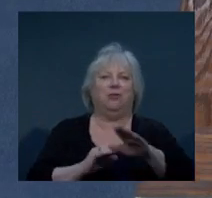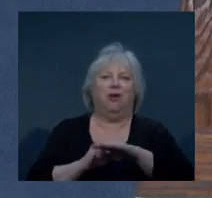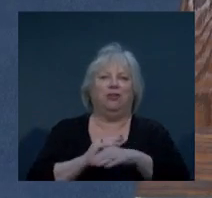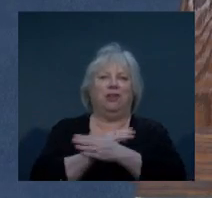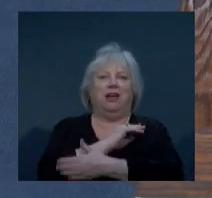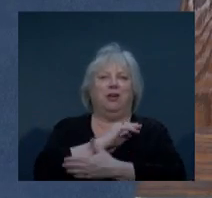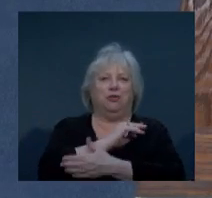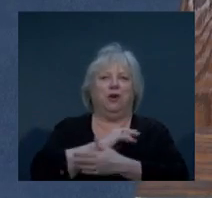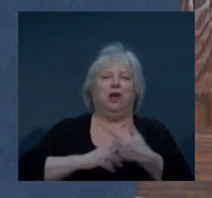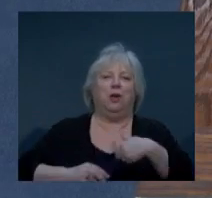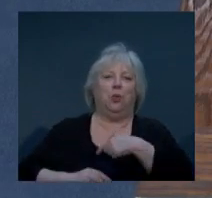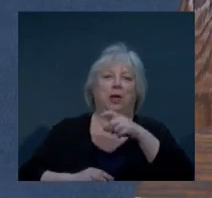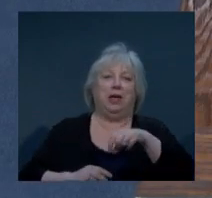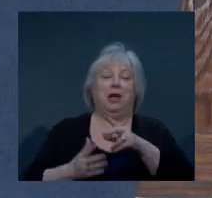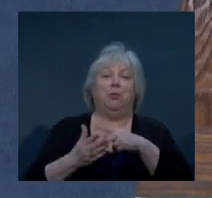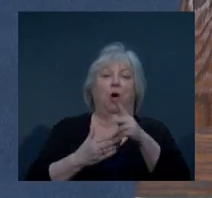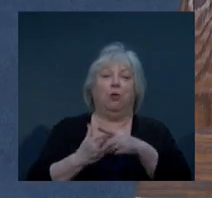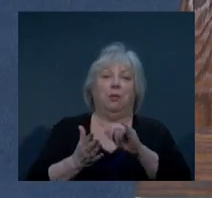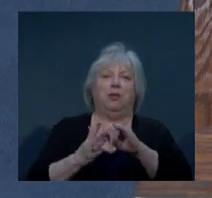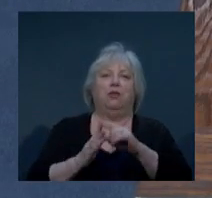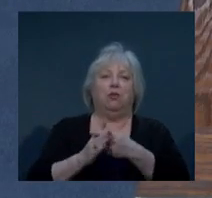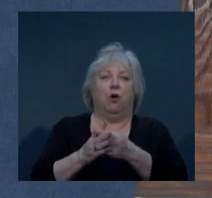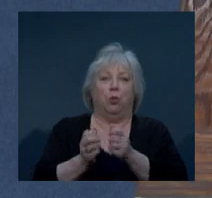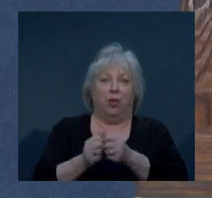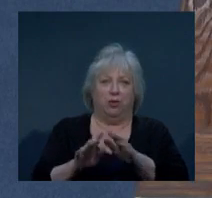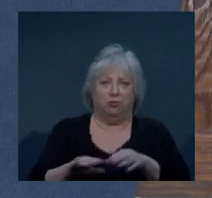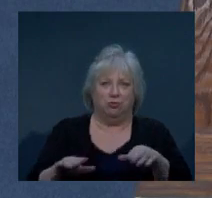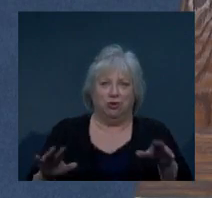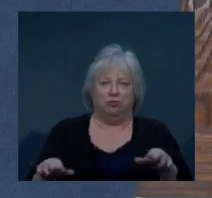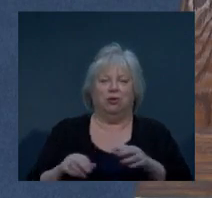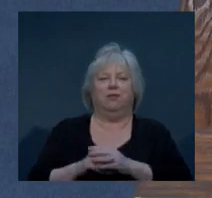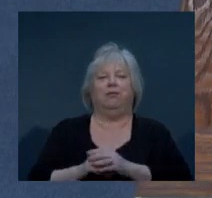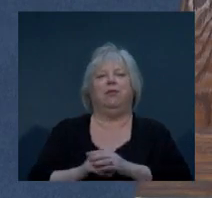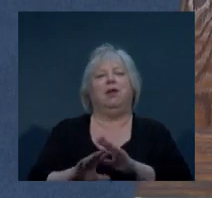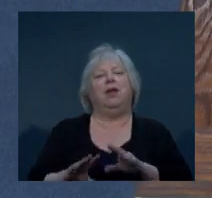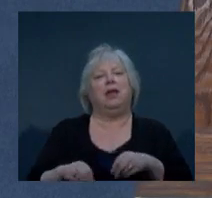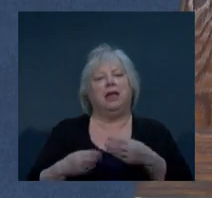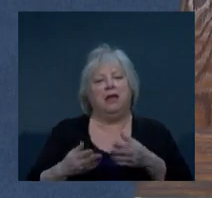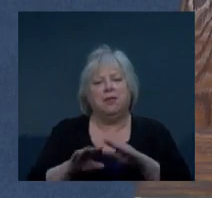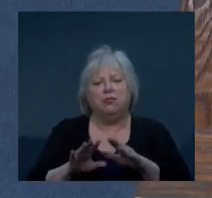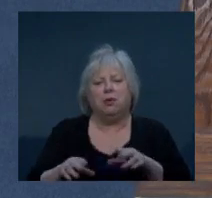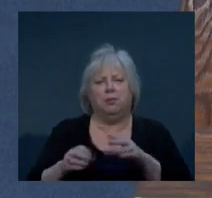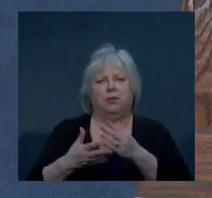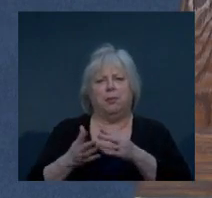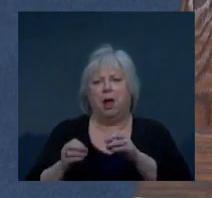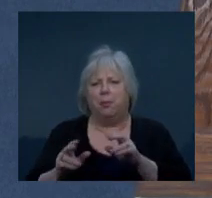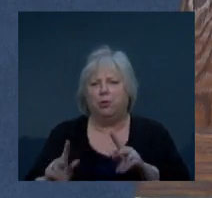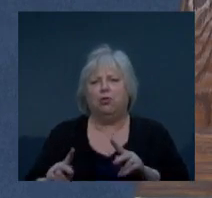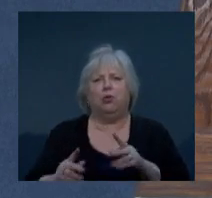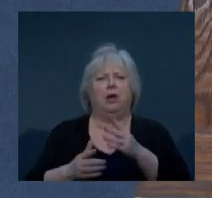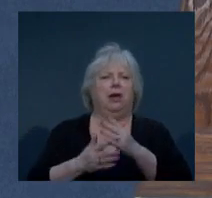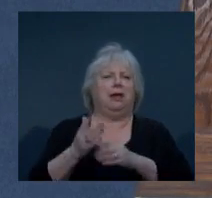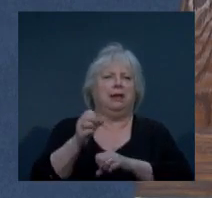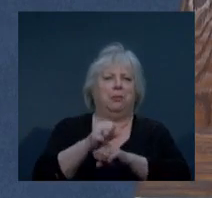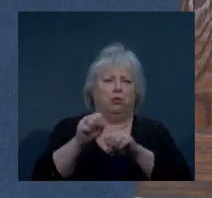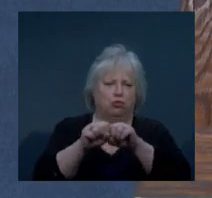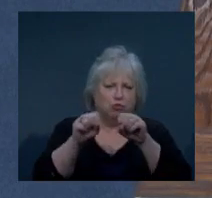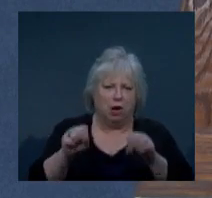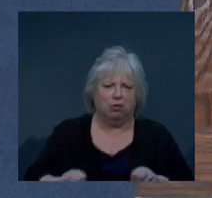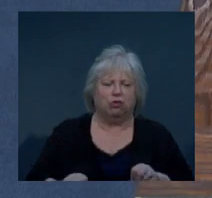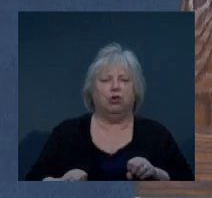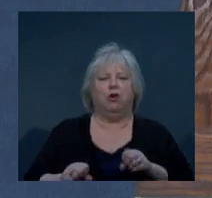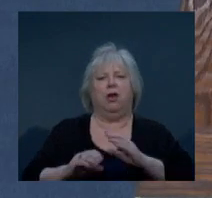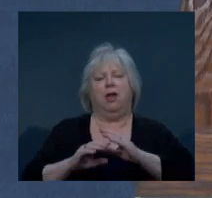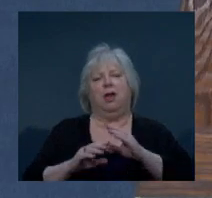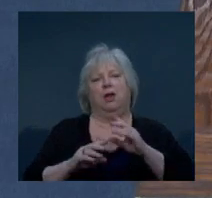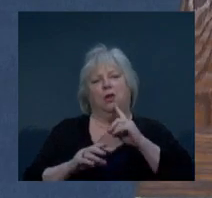some of these programs that start with these children, give them some opportunities, give them some structure, and keep them